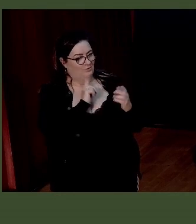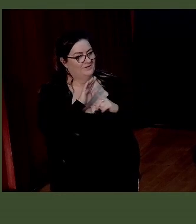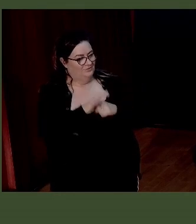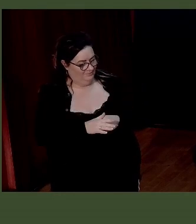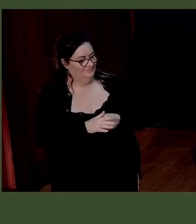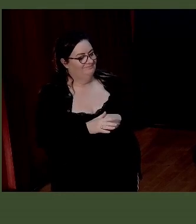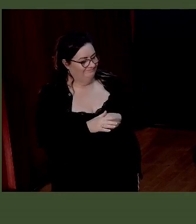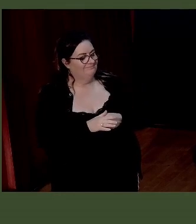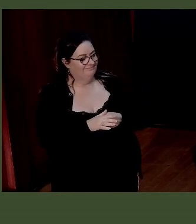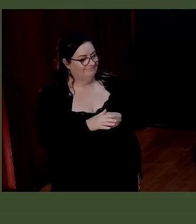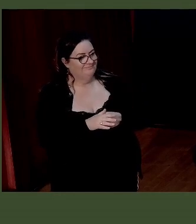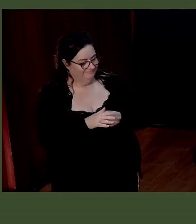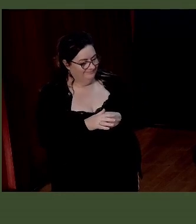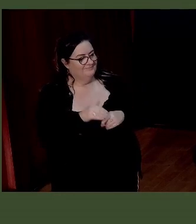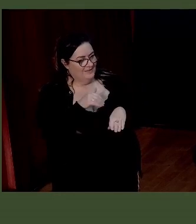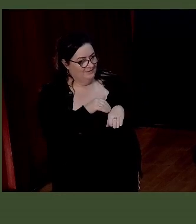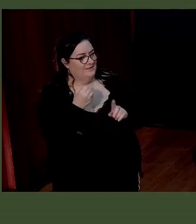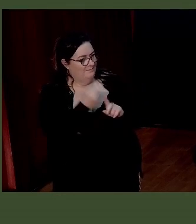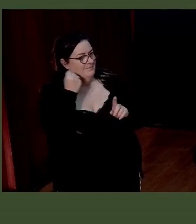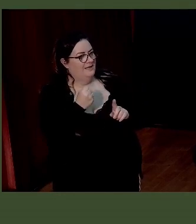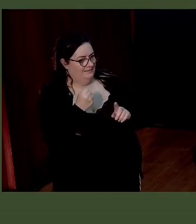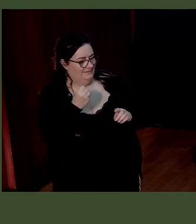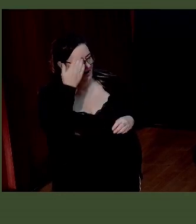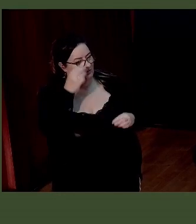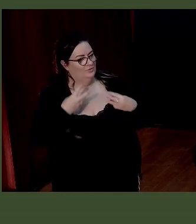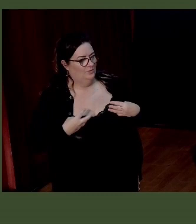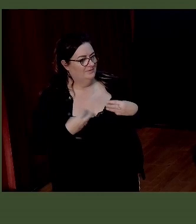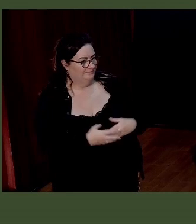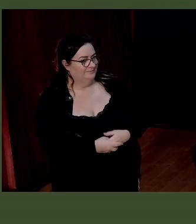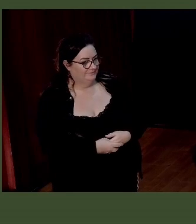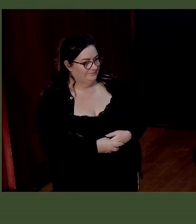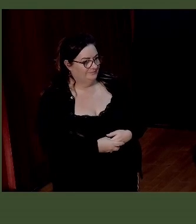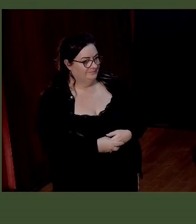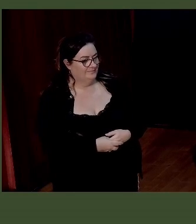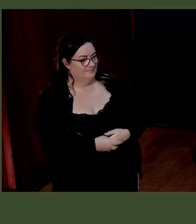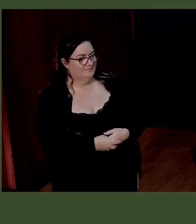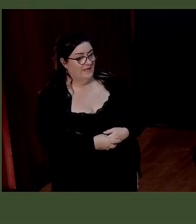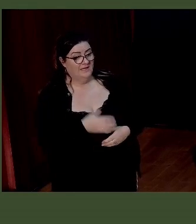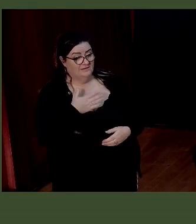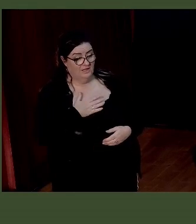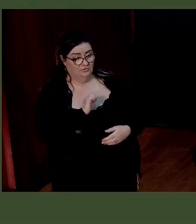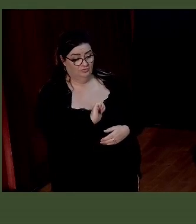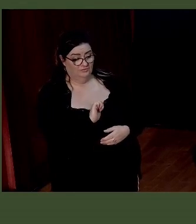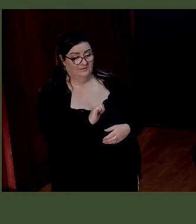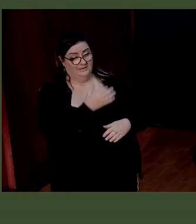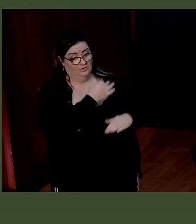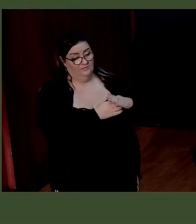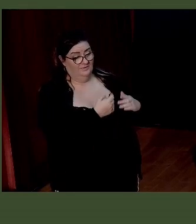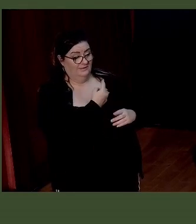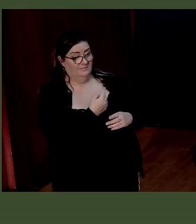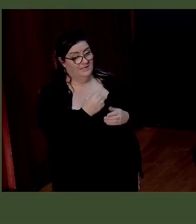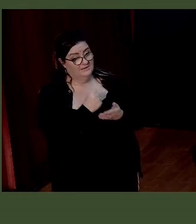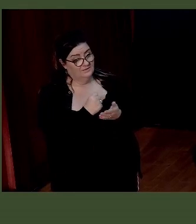continue to negatively impact the lives of Irish women. Nor was it just the Cumann na Gael government. In her study